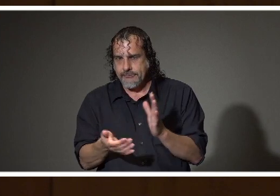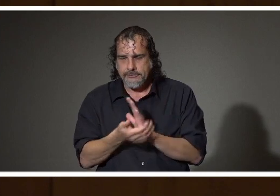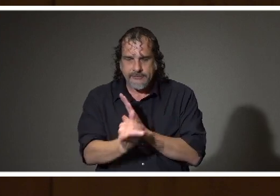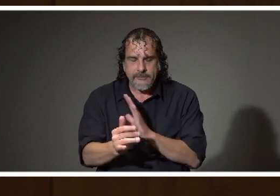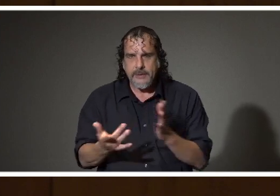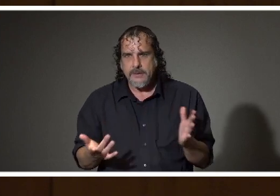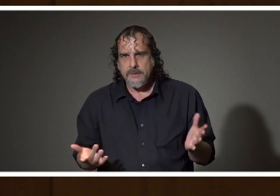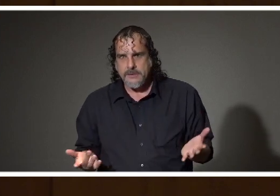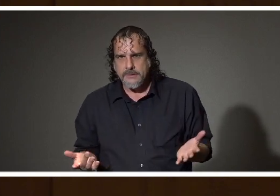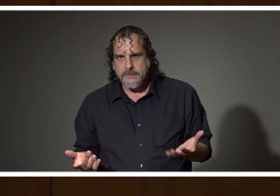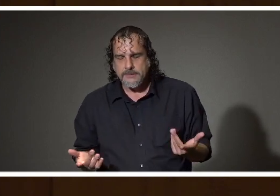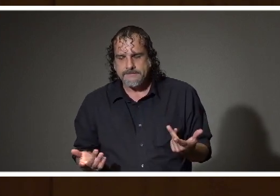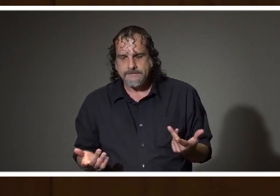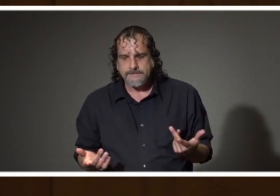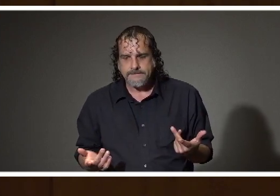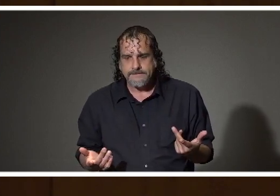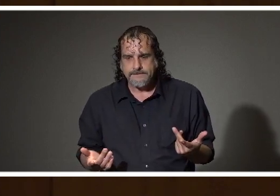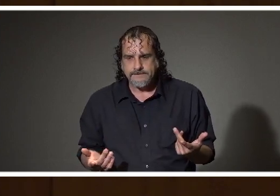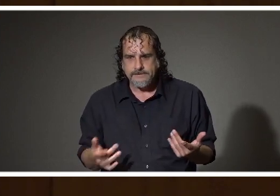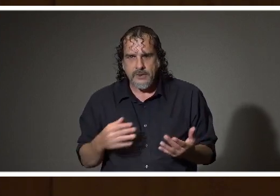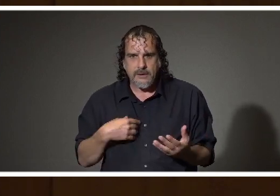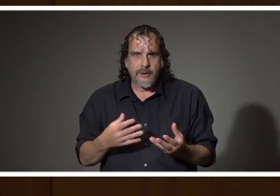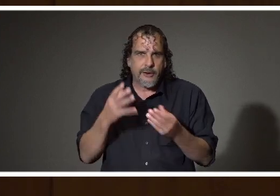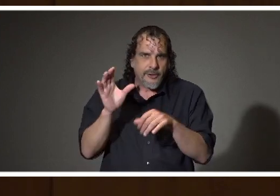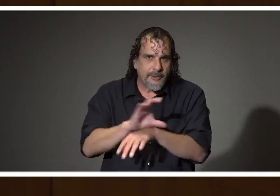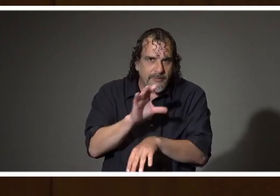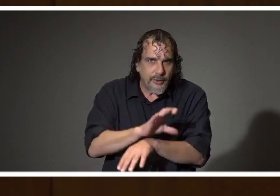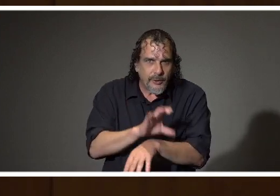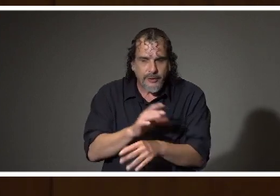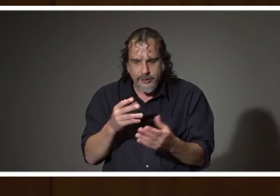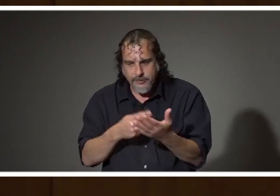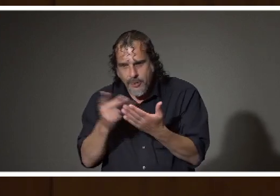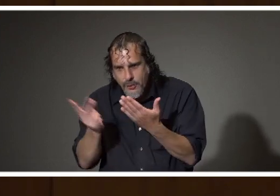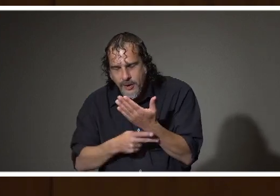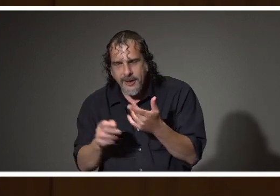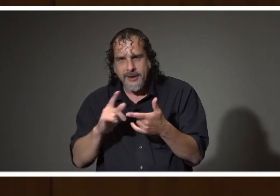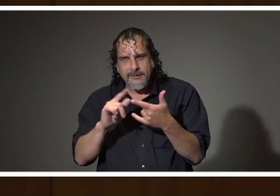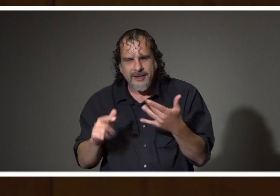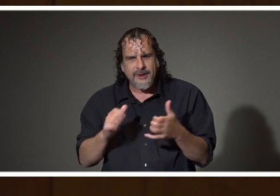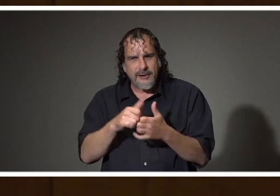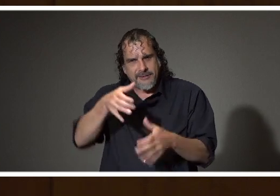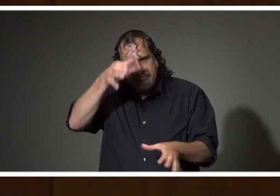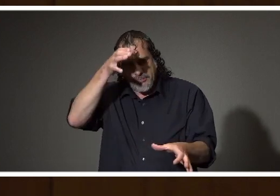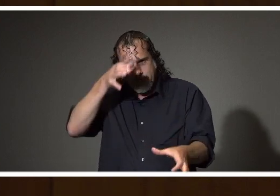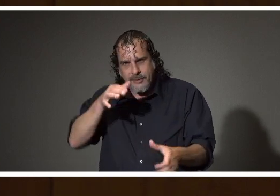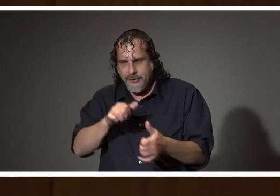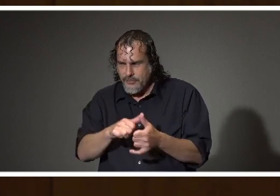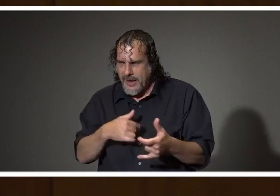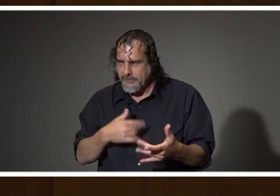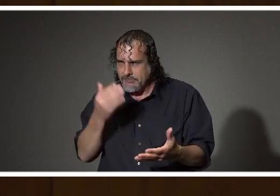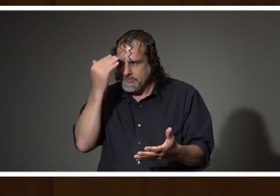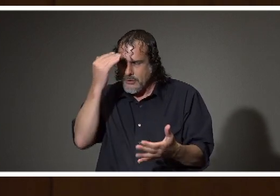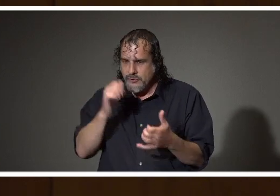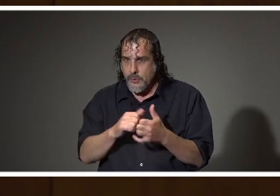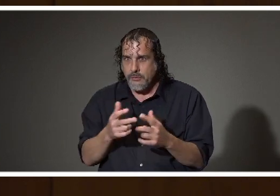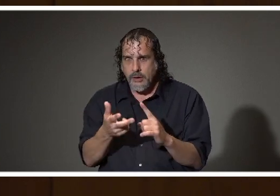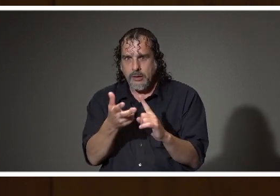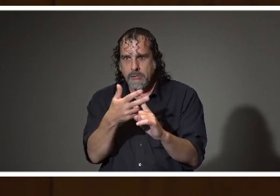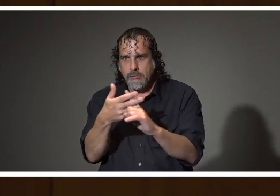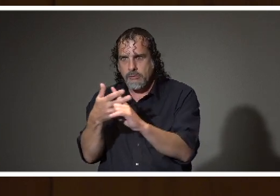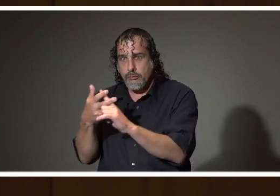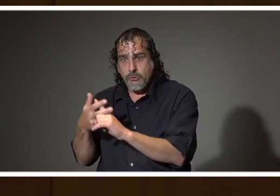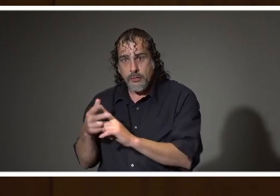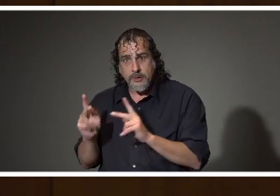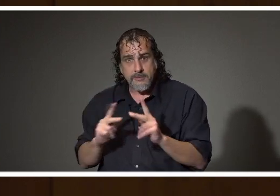certain software programs you need to have expertise with and that sort of thing. So there is a bit of a learning curve. So when we can recruit people who are doing